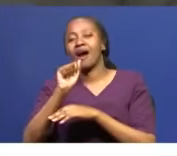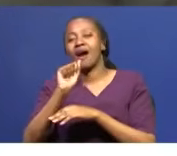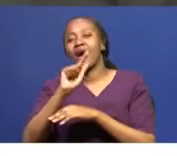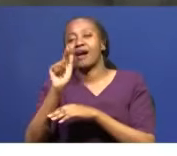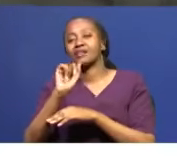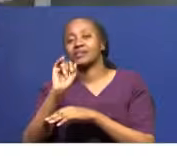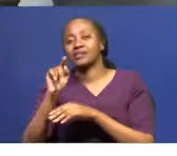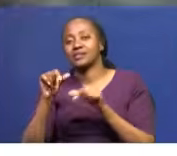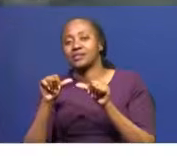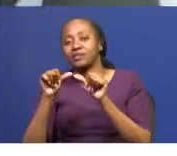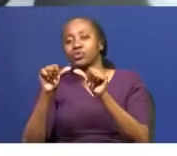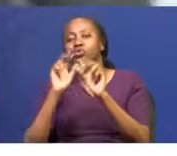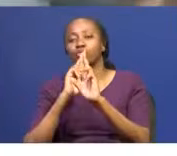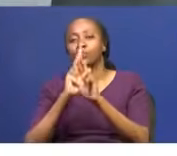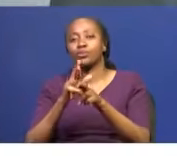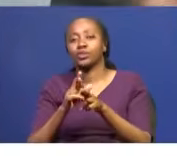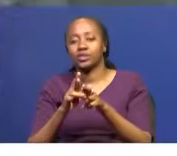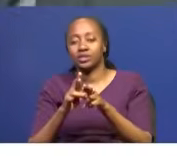the details.